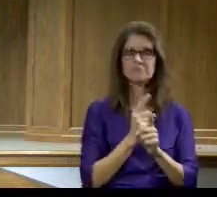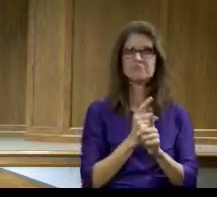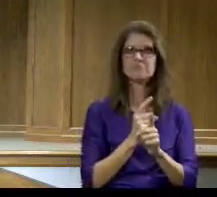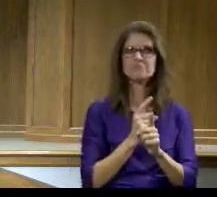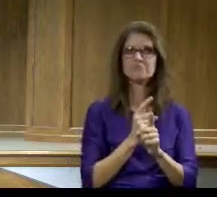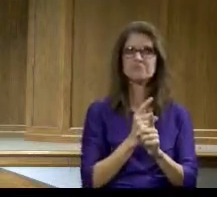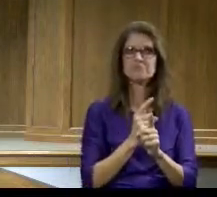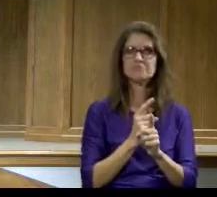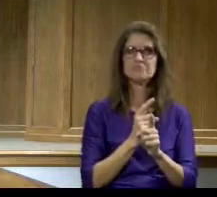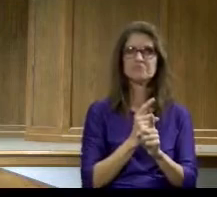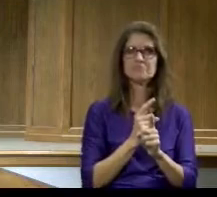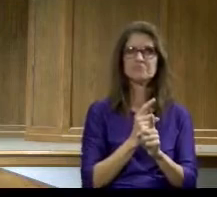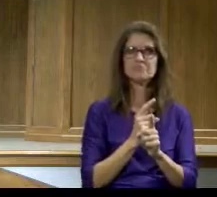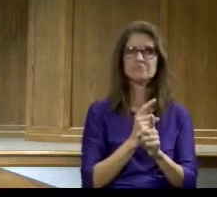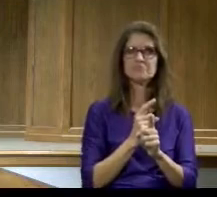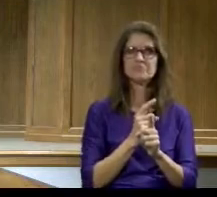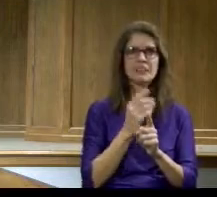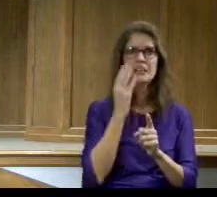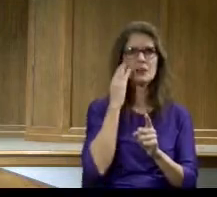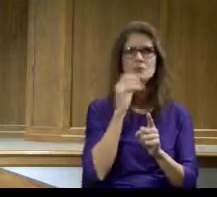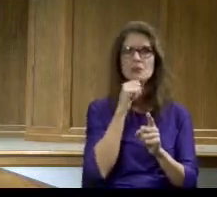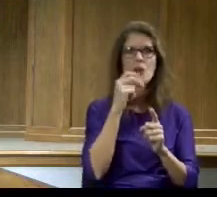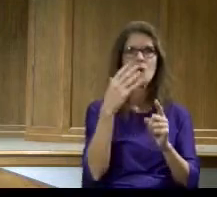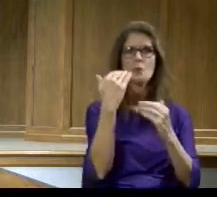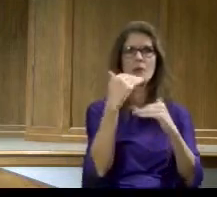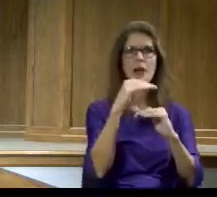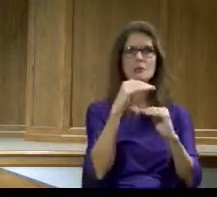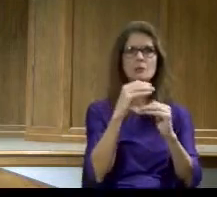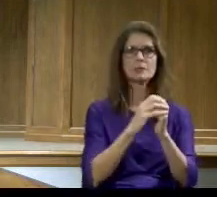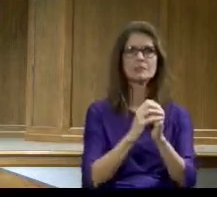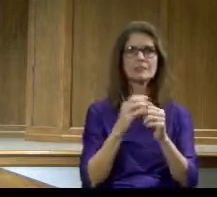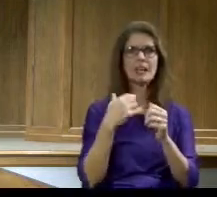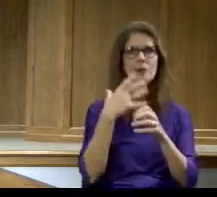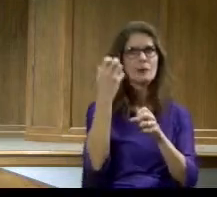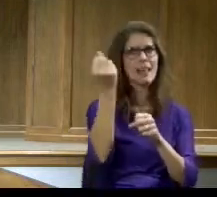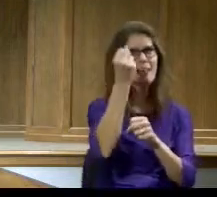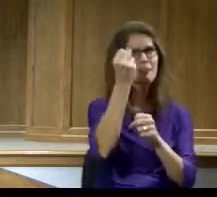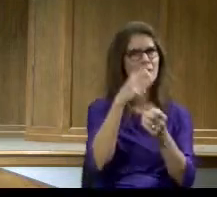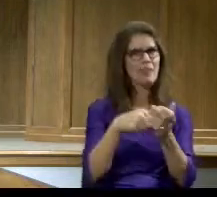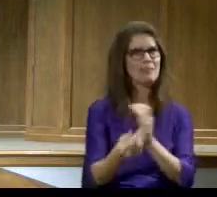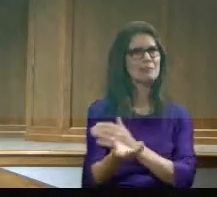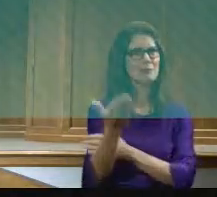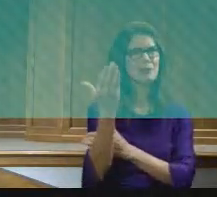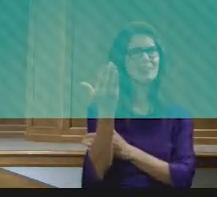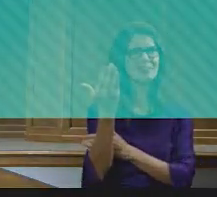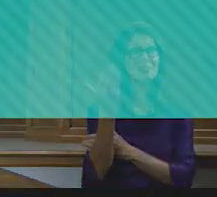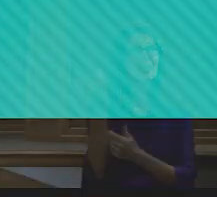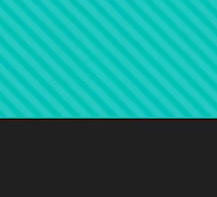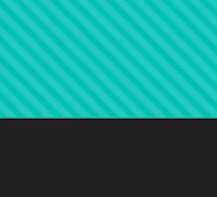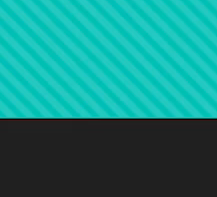knows no defeat at all. And we hang on to that this morning. Let's stand and sing.